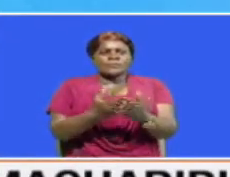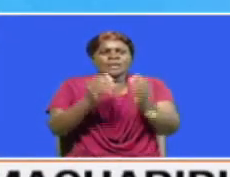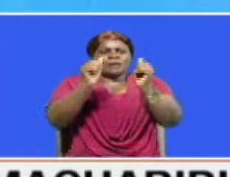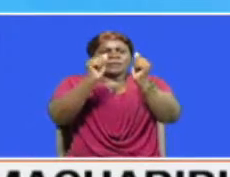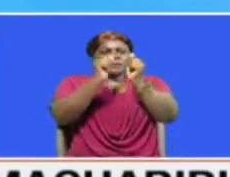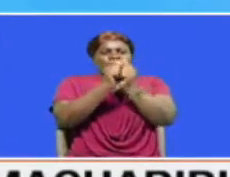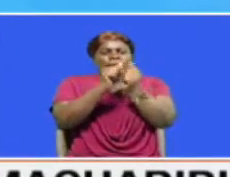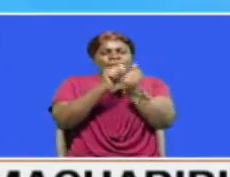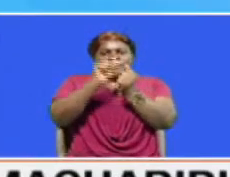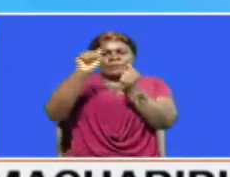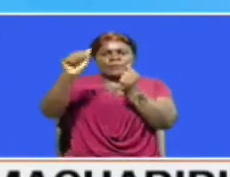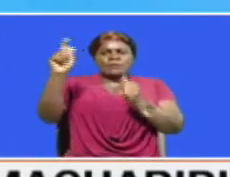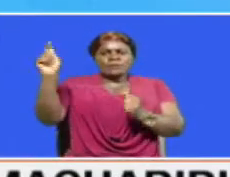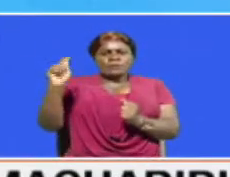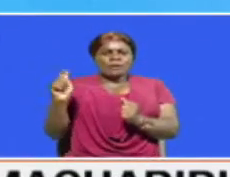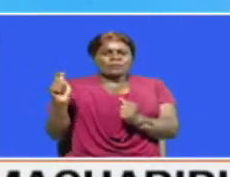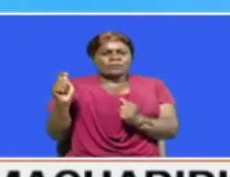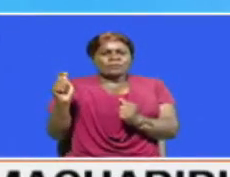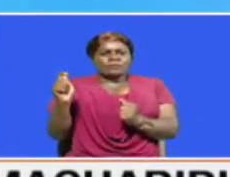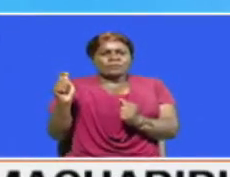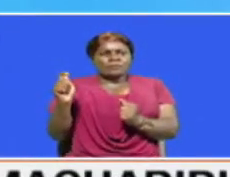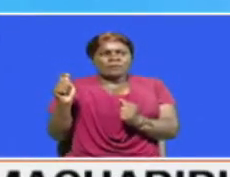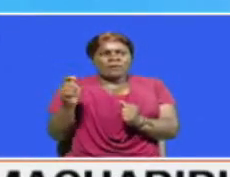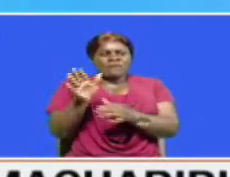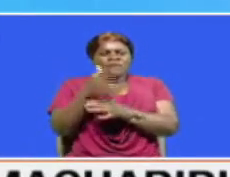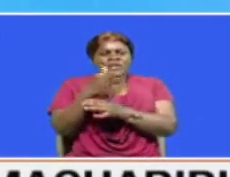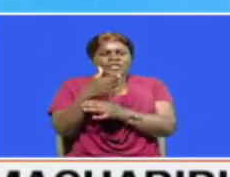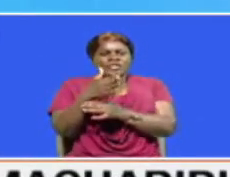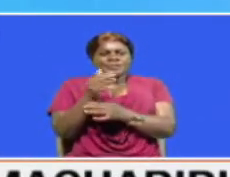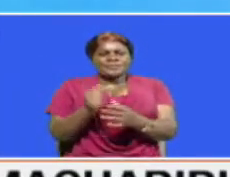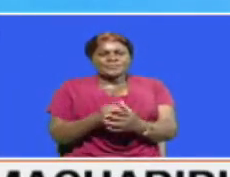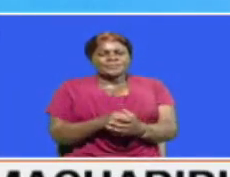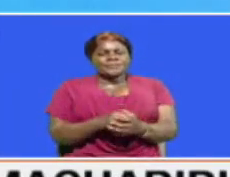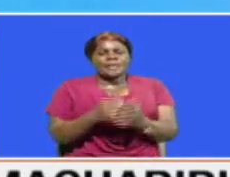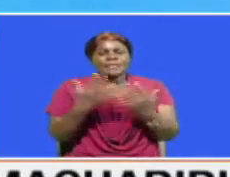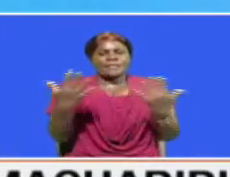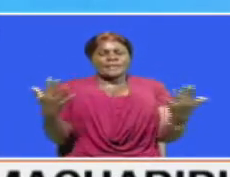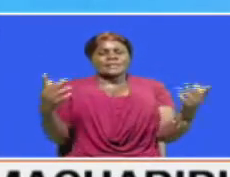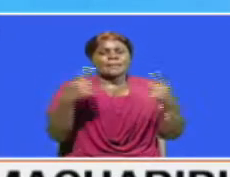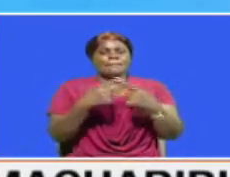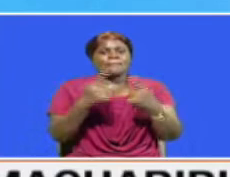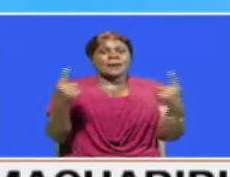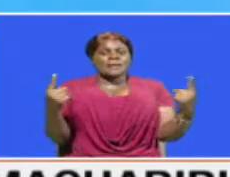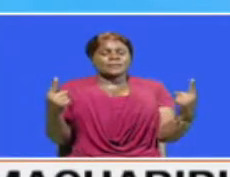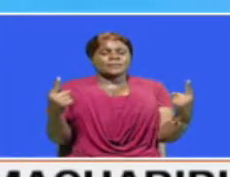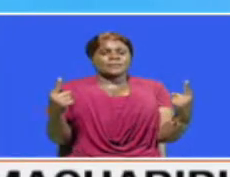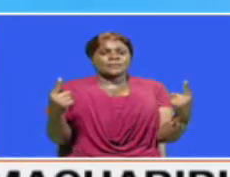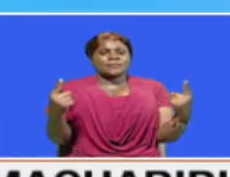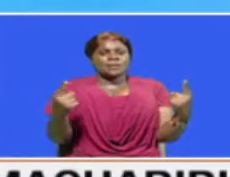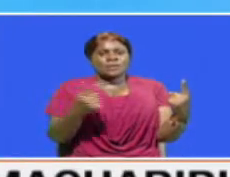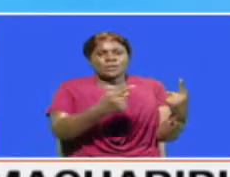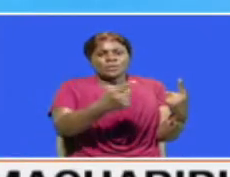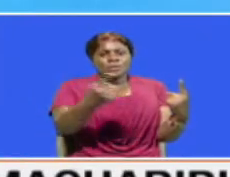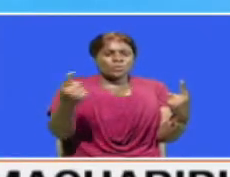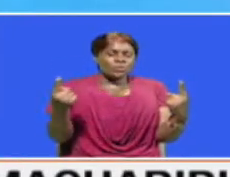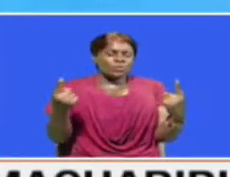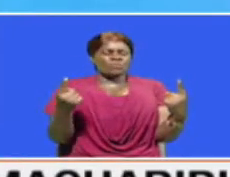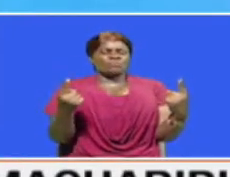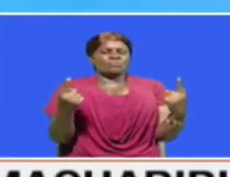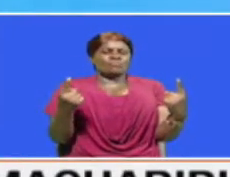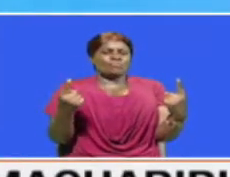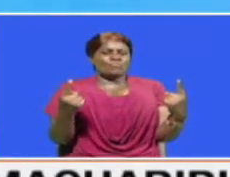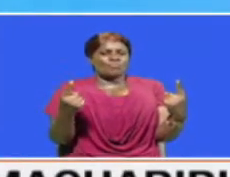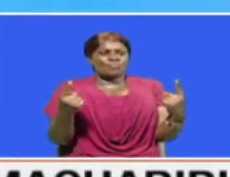10 to 15 tons of finished product. However, for you to